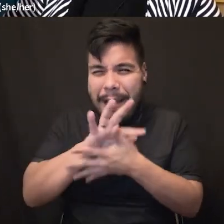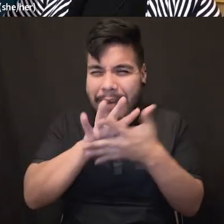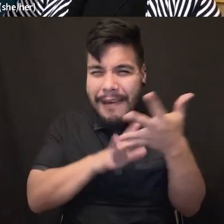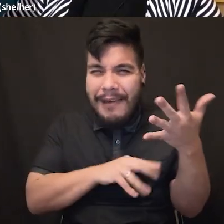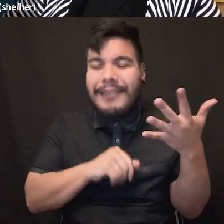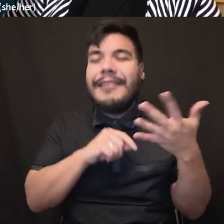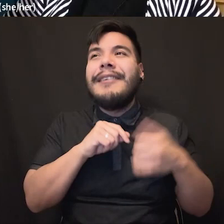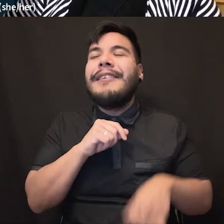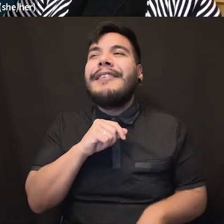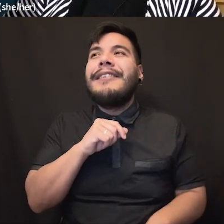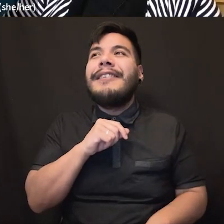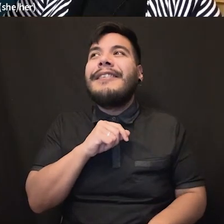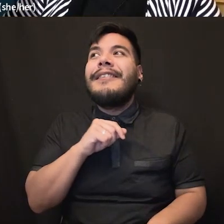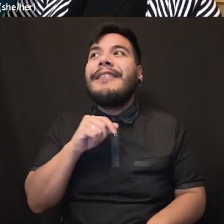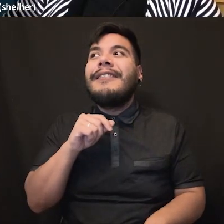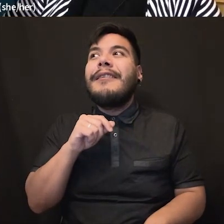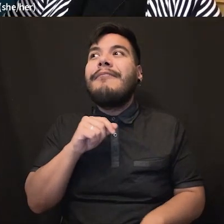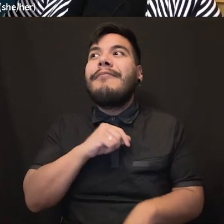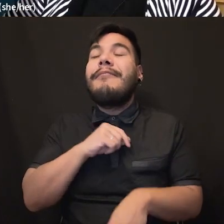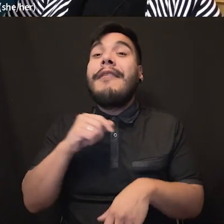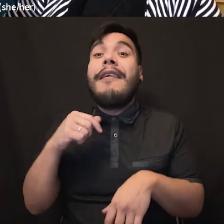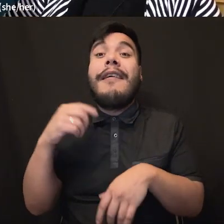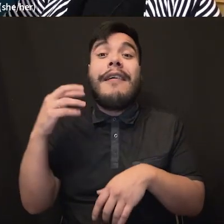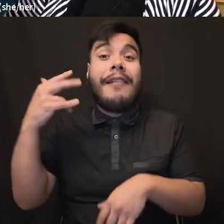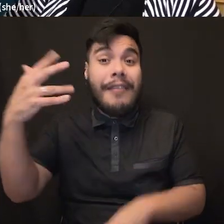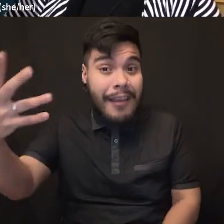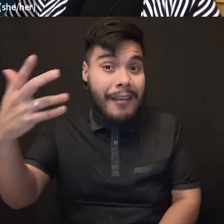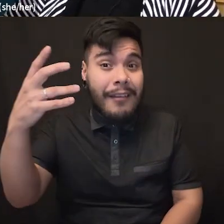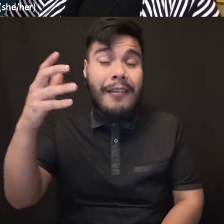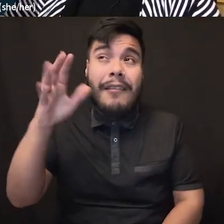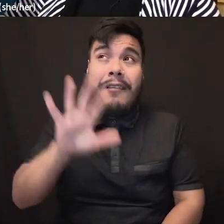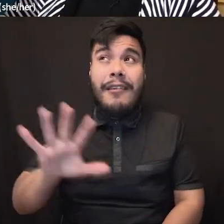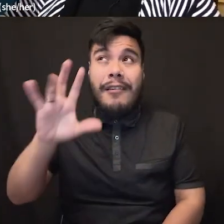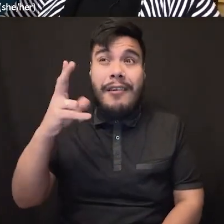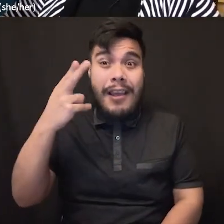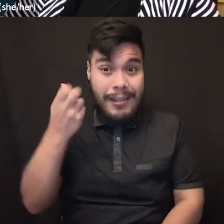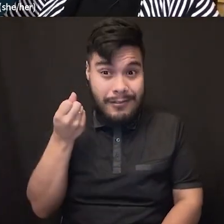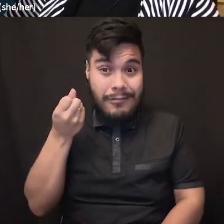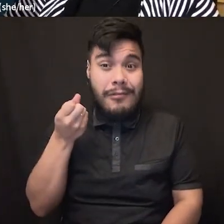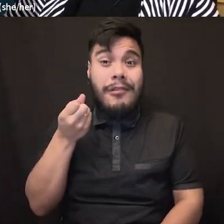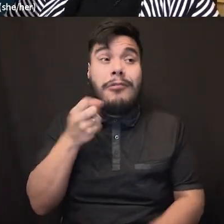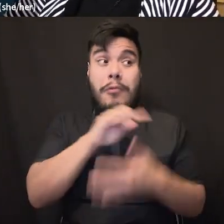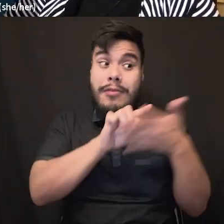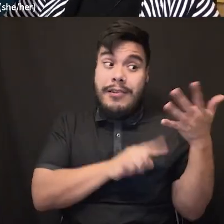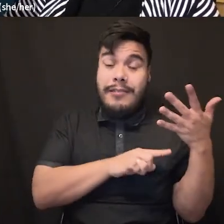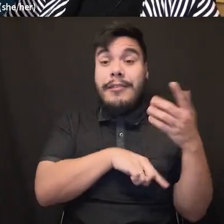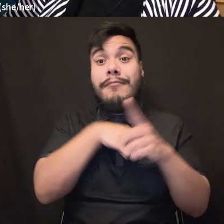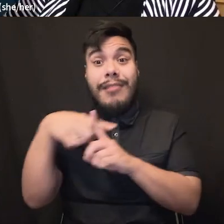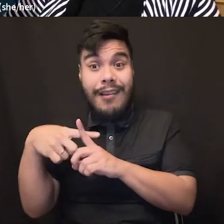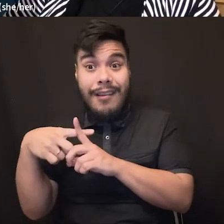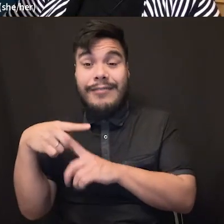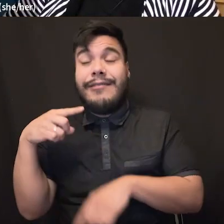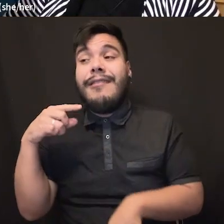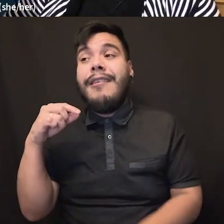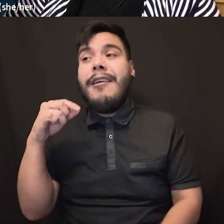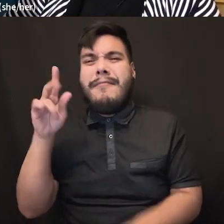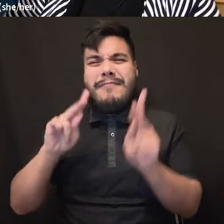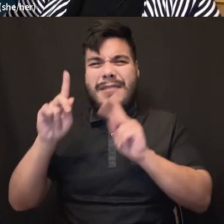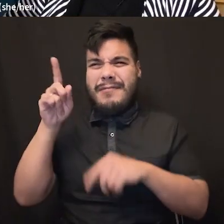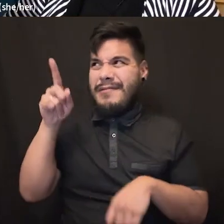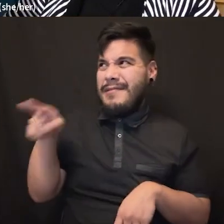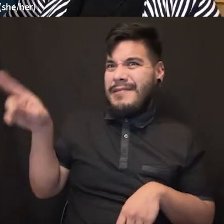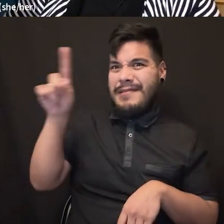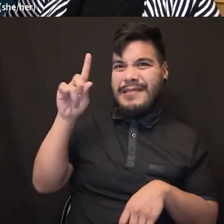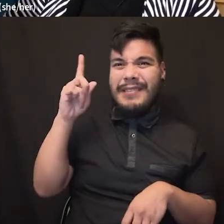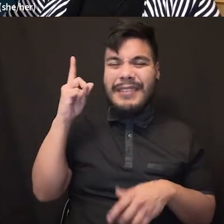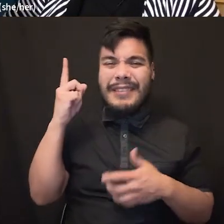and stuff like that. And then around high school, that combined with people telling me that